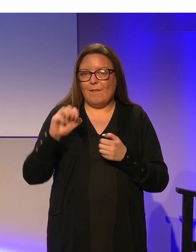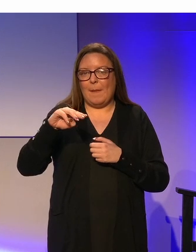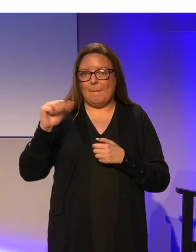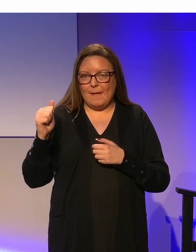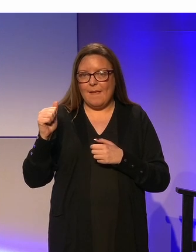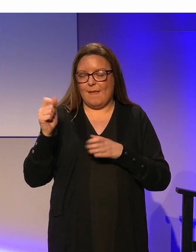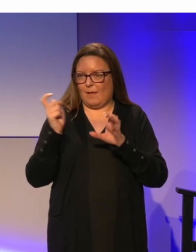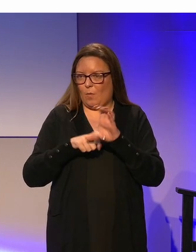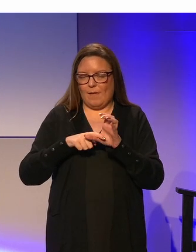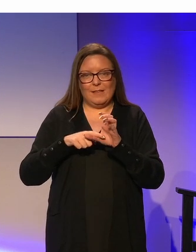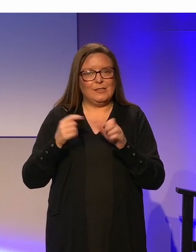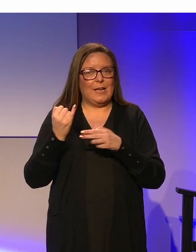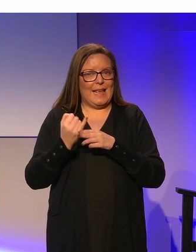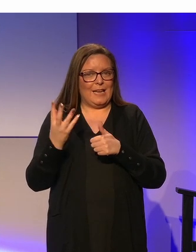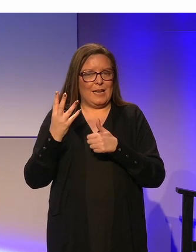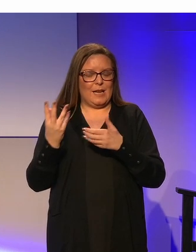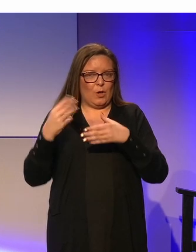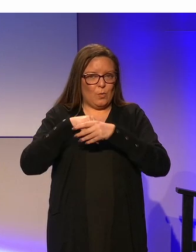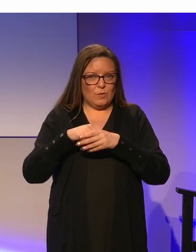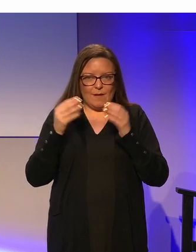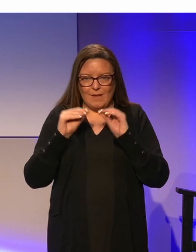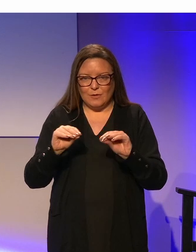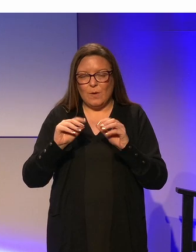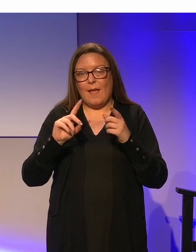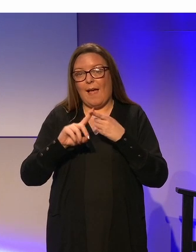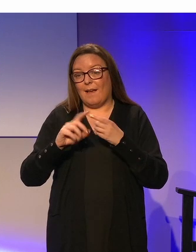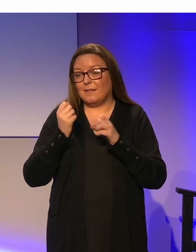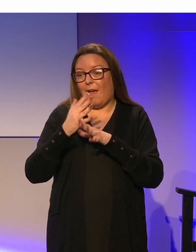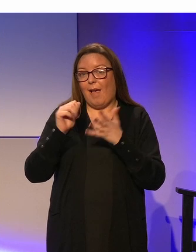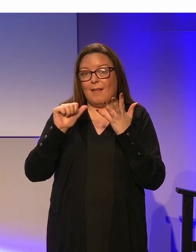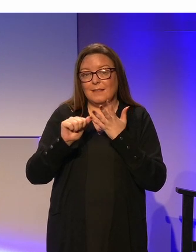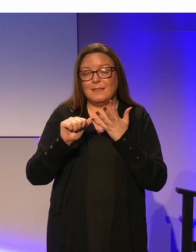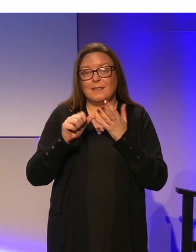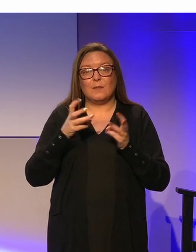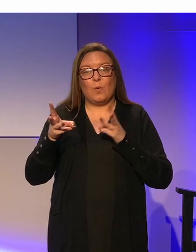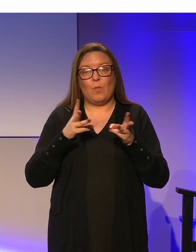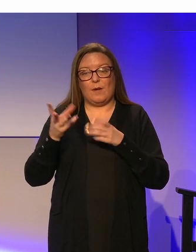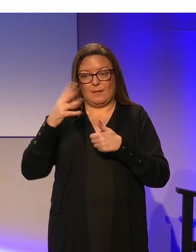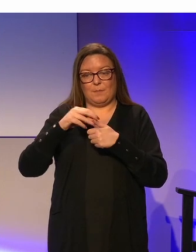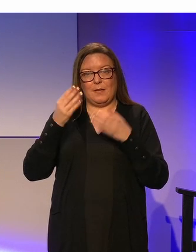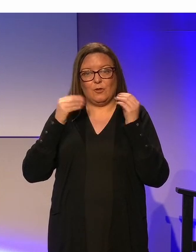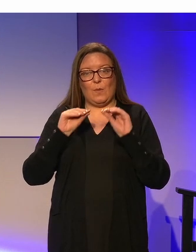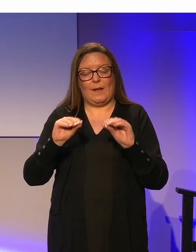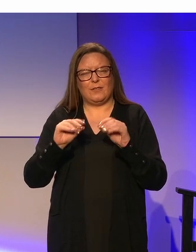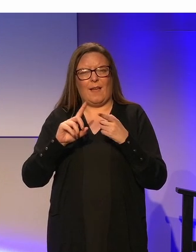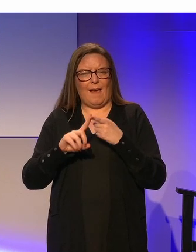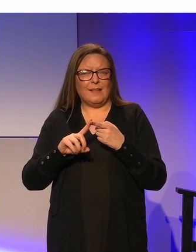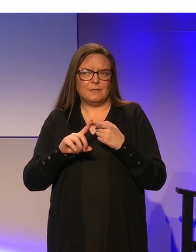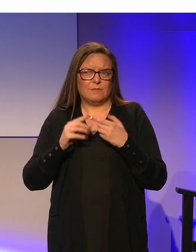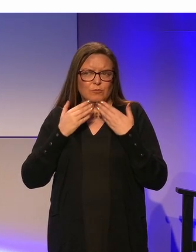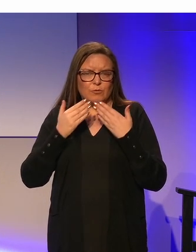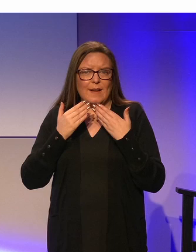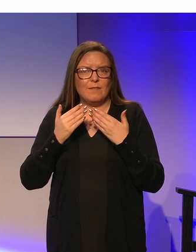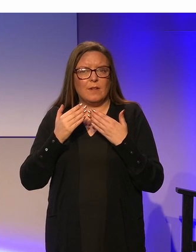inclusive or special education, and all 6 were currently working in special education. And of course, we're very grateful as